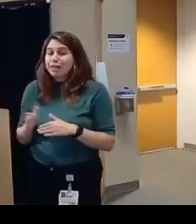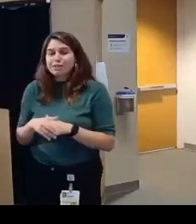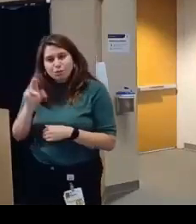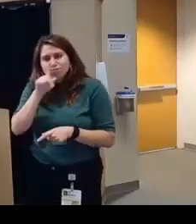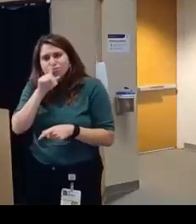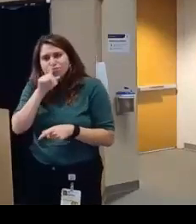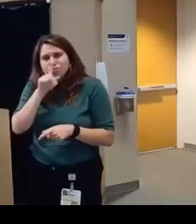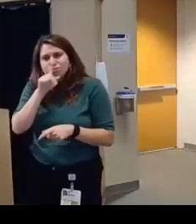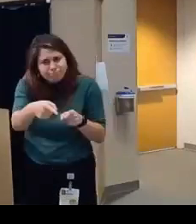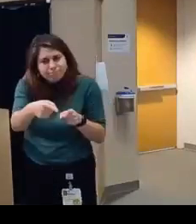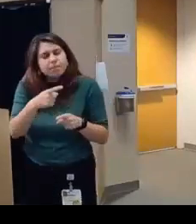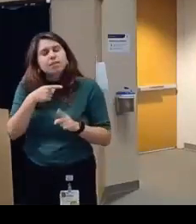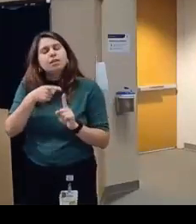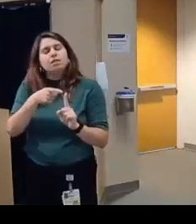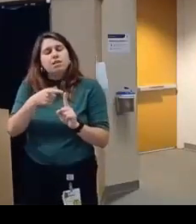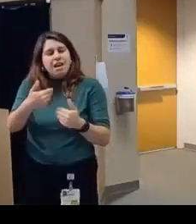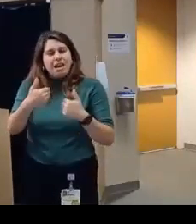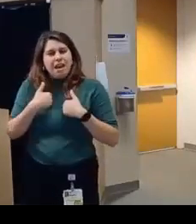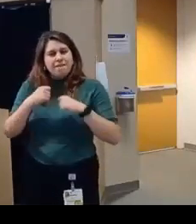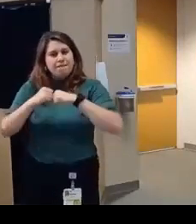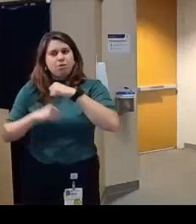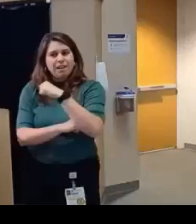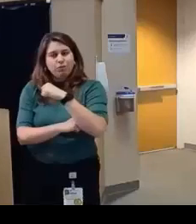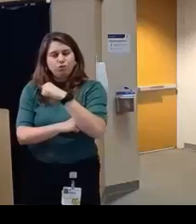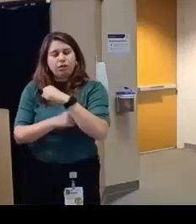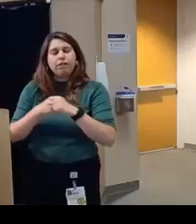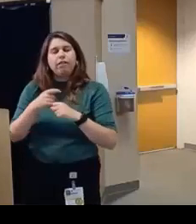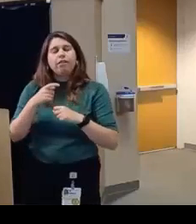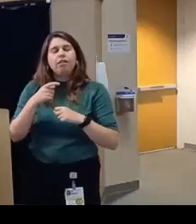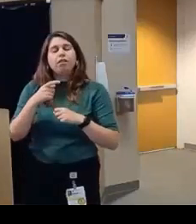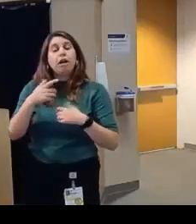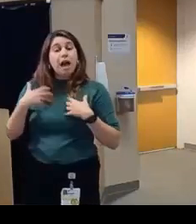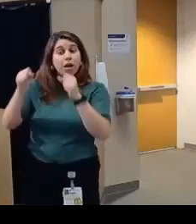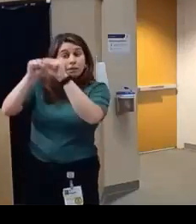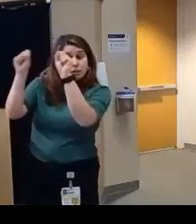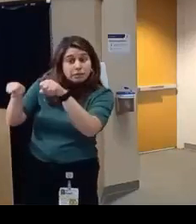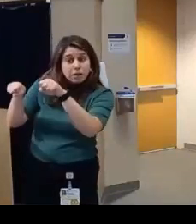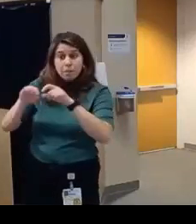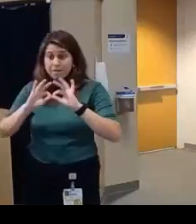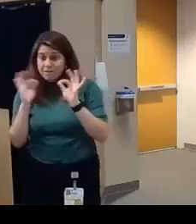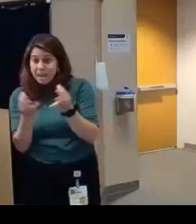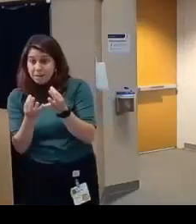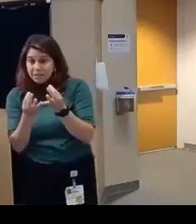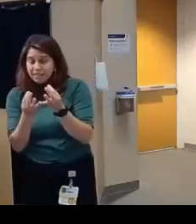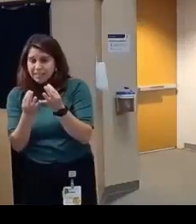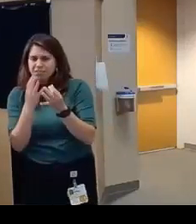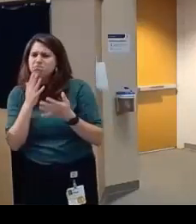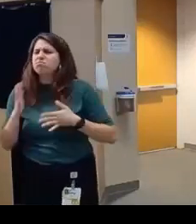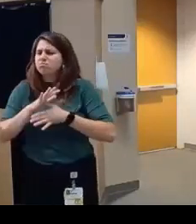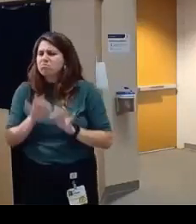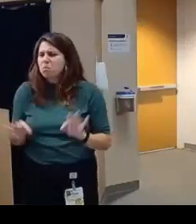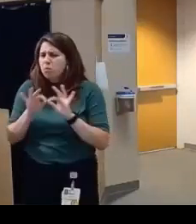It's really based on this foundational idea that health systems and families are really important to